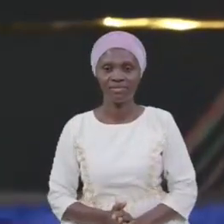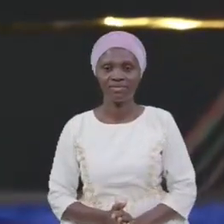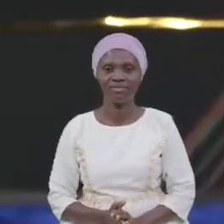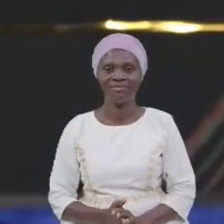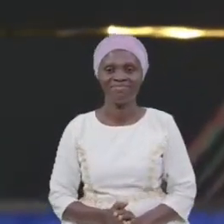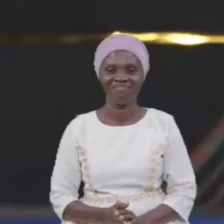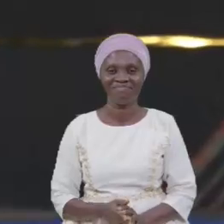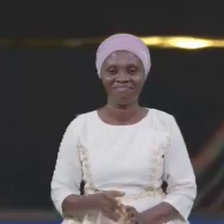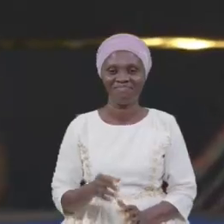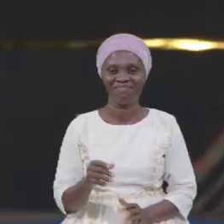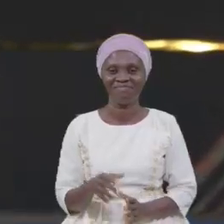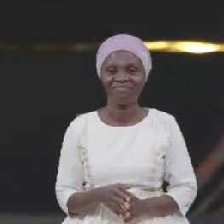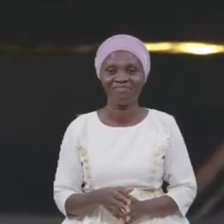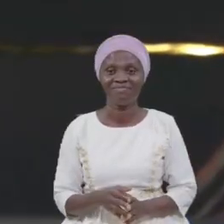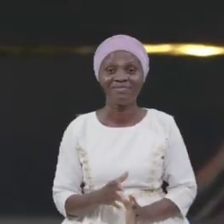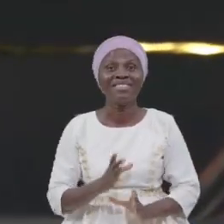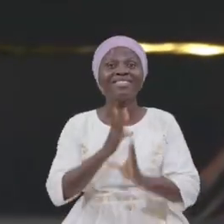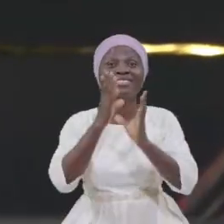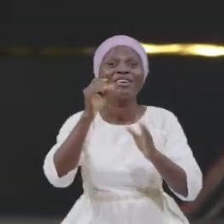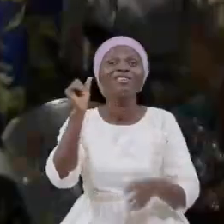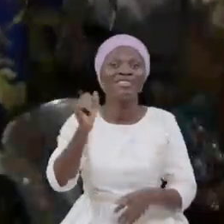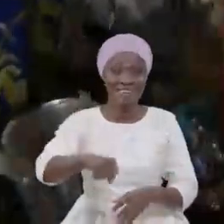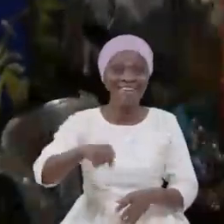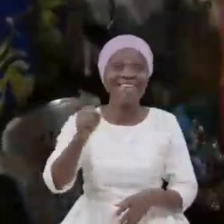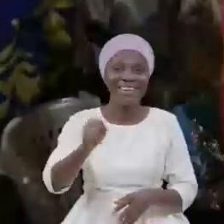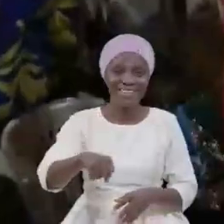Yes, yes, yes.